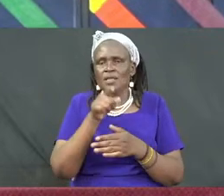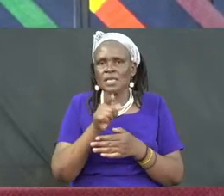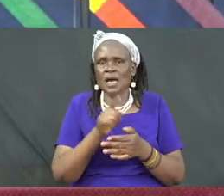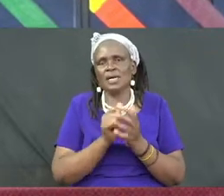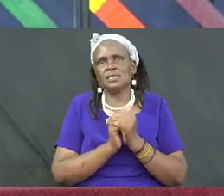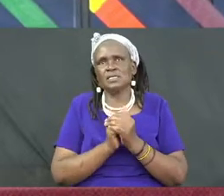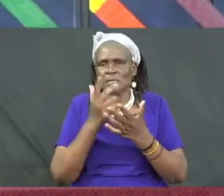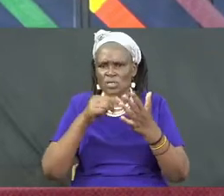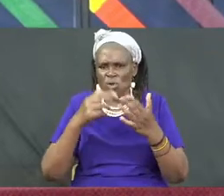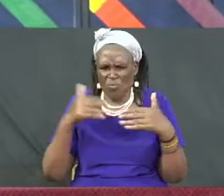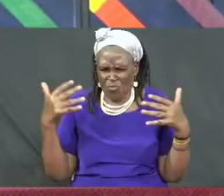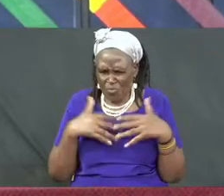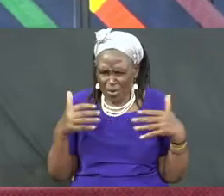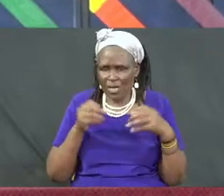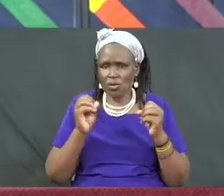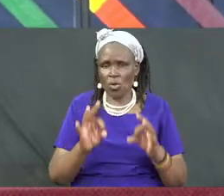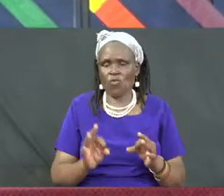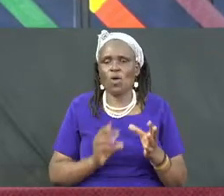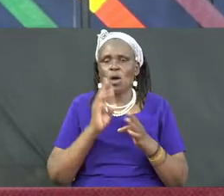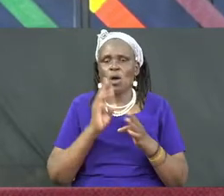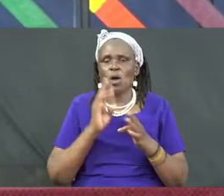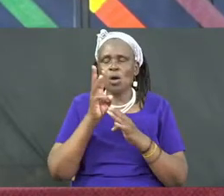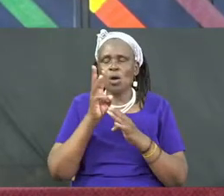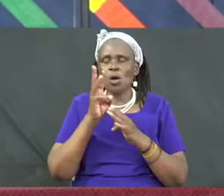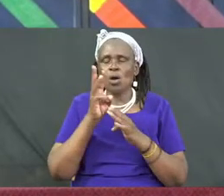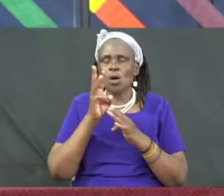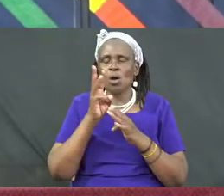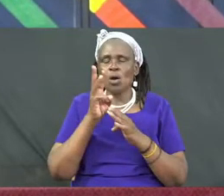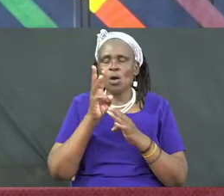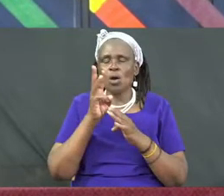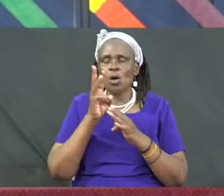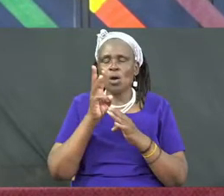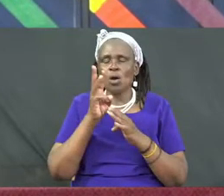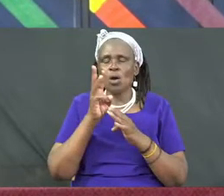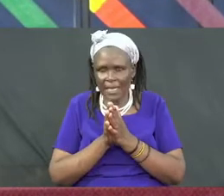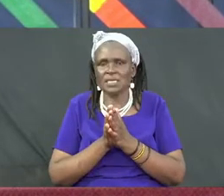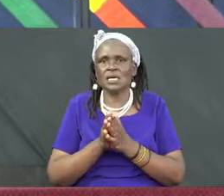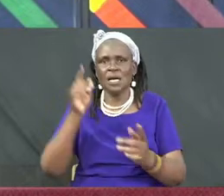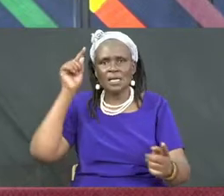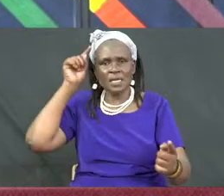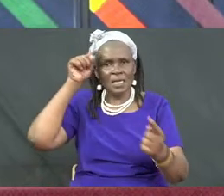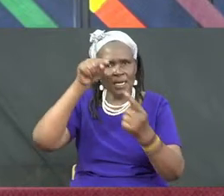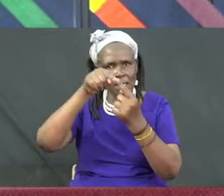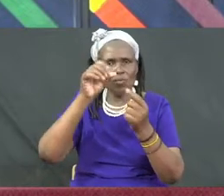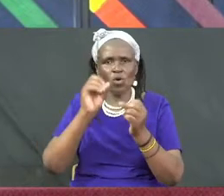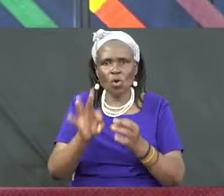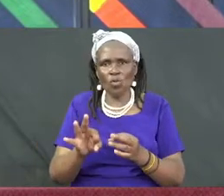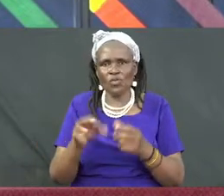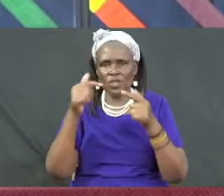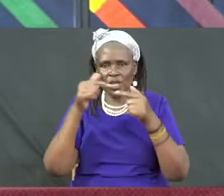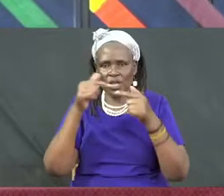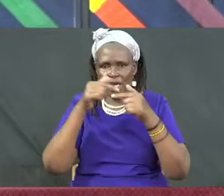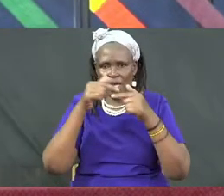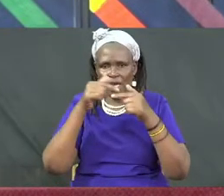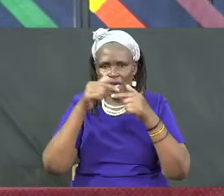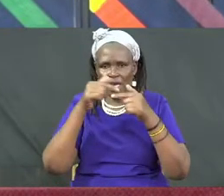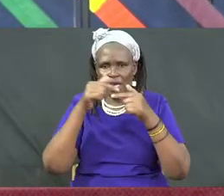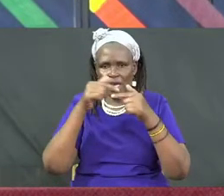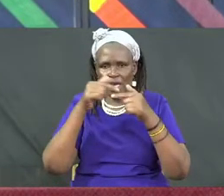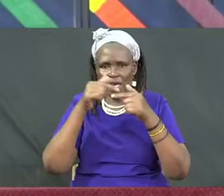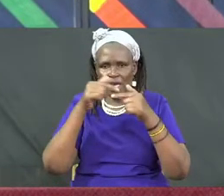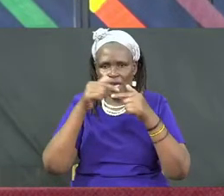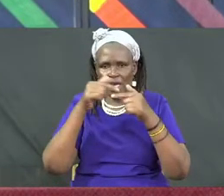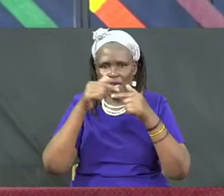so afraid of will come upon you. And by the way, the aim of the enemy has always been to turn us away